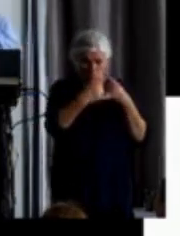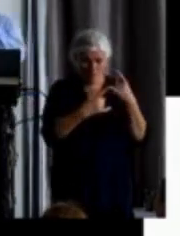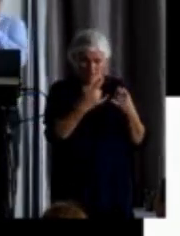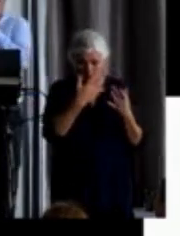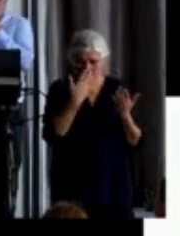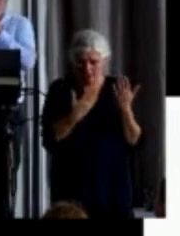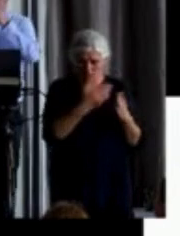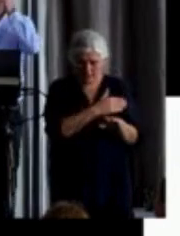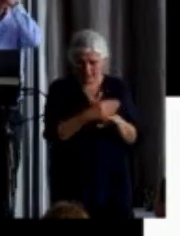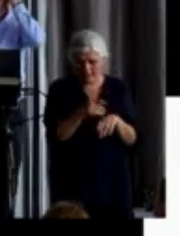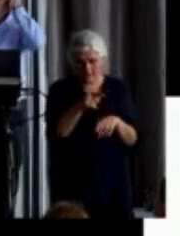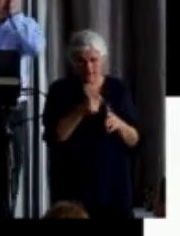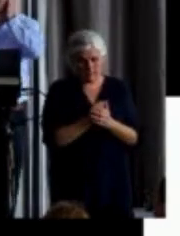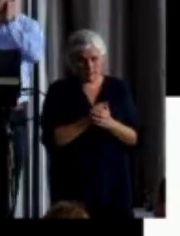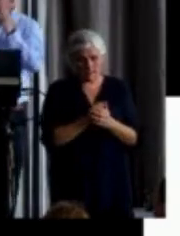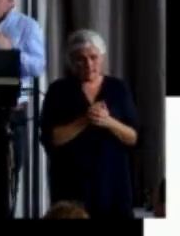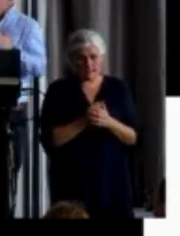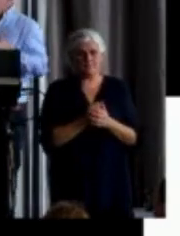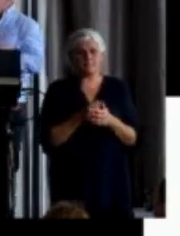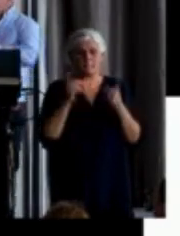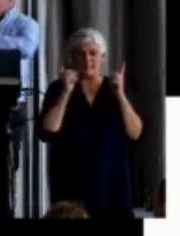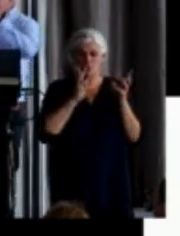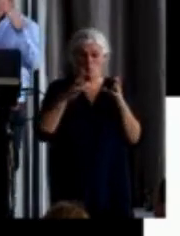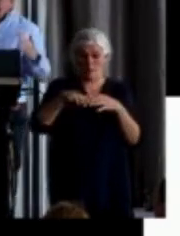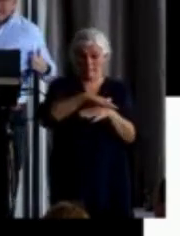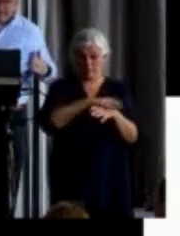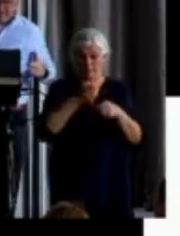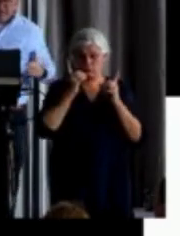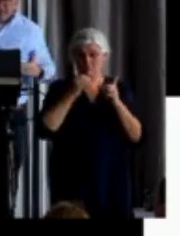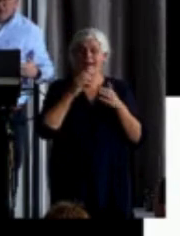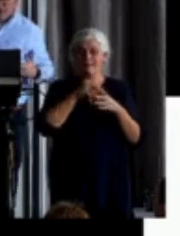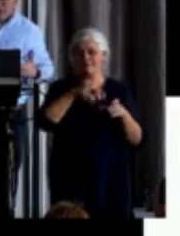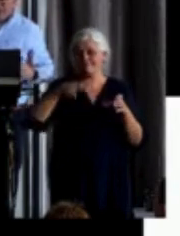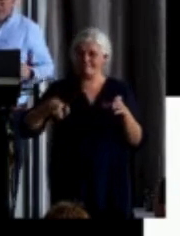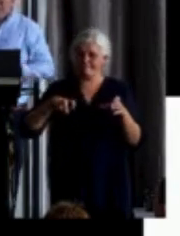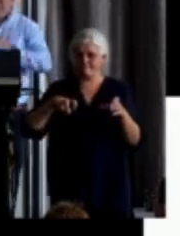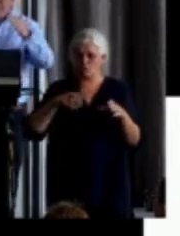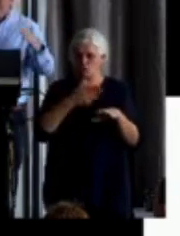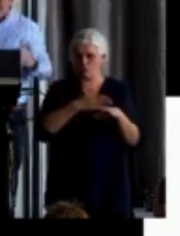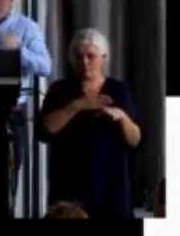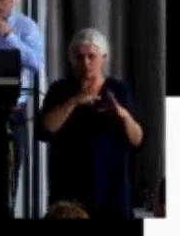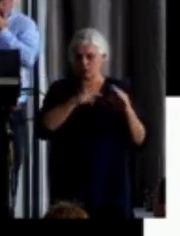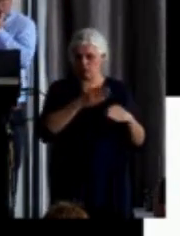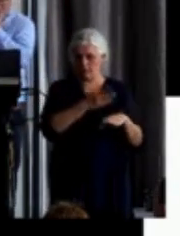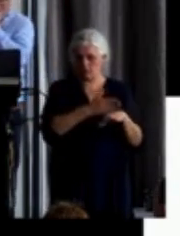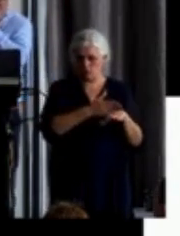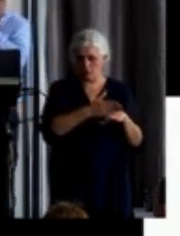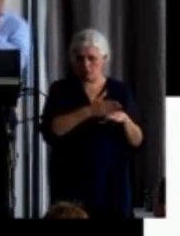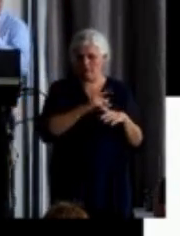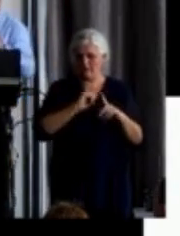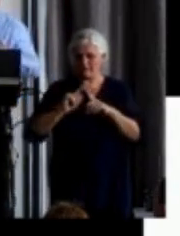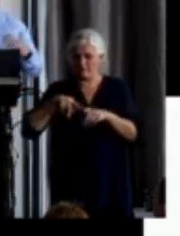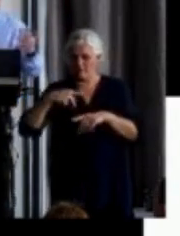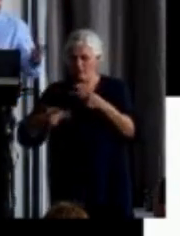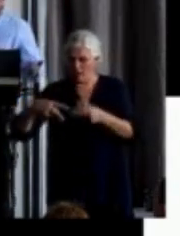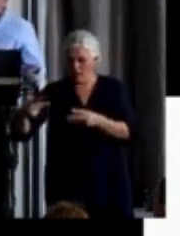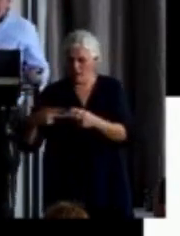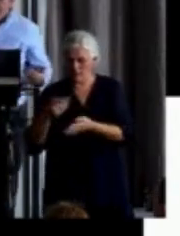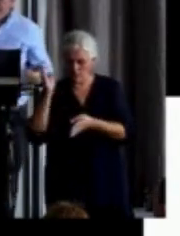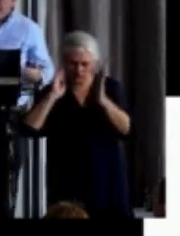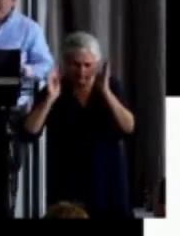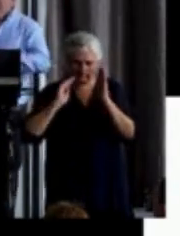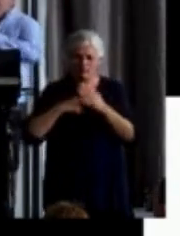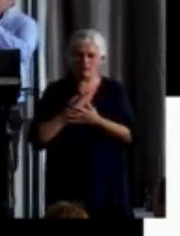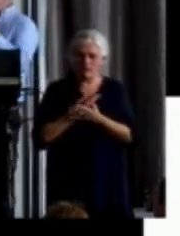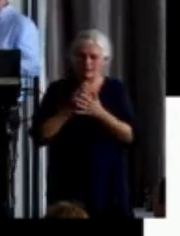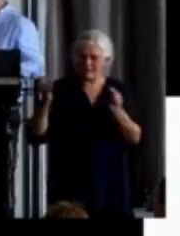how it began. It was danger in the workplace, so they had to leave their job. So falls and multiple injuries at home, had a seizure in the